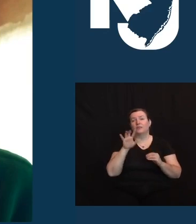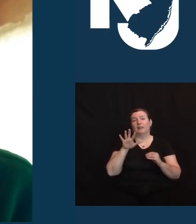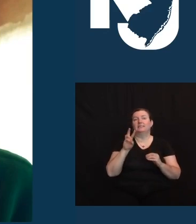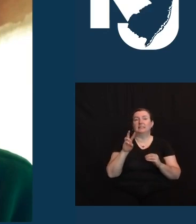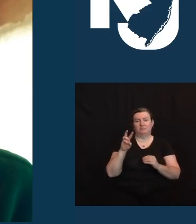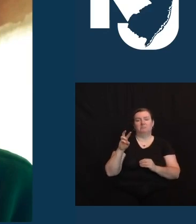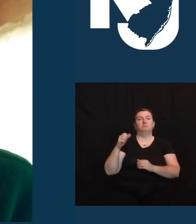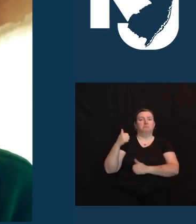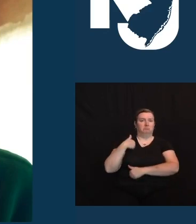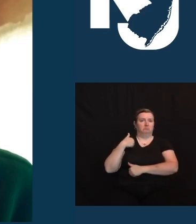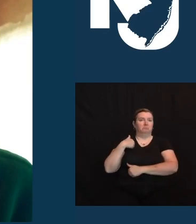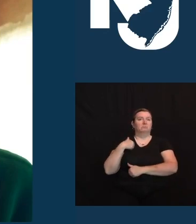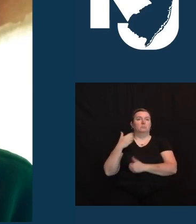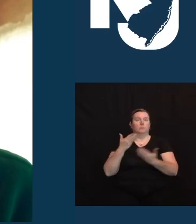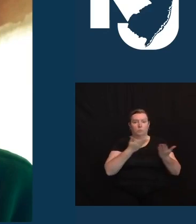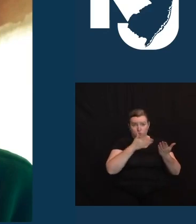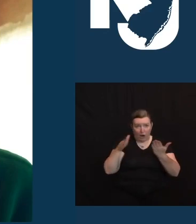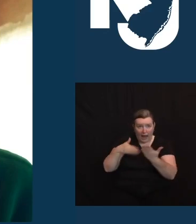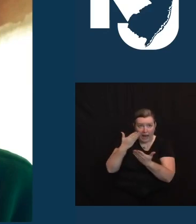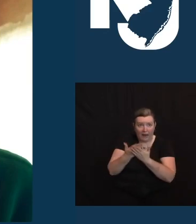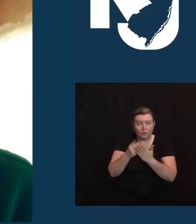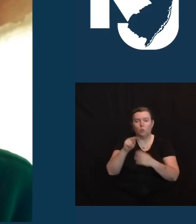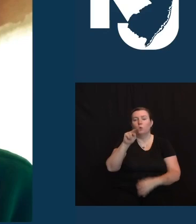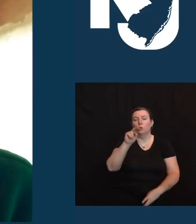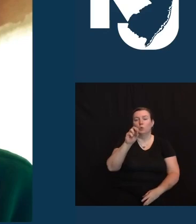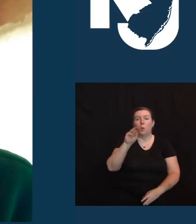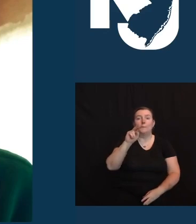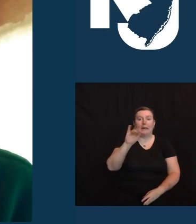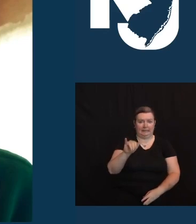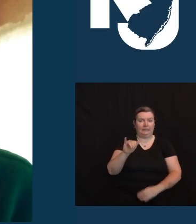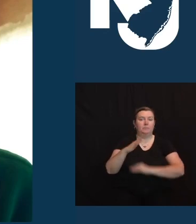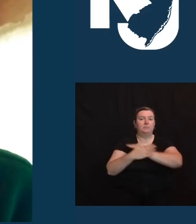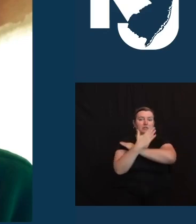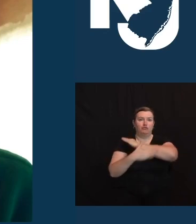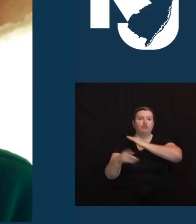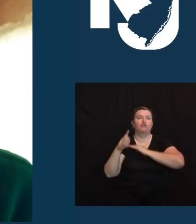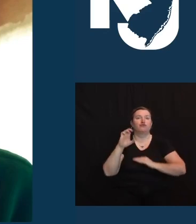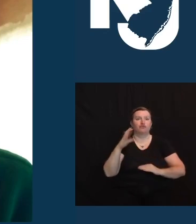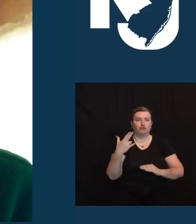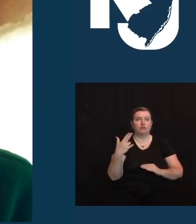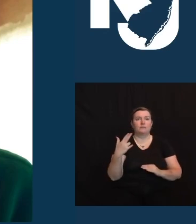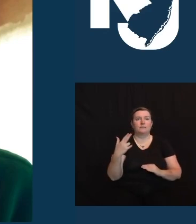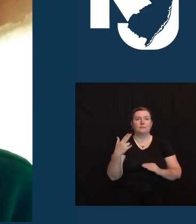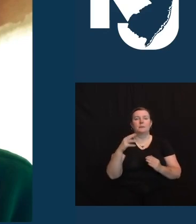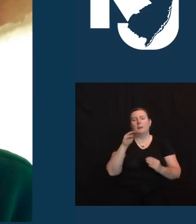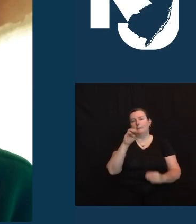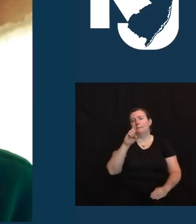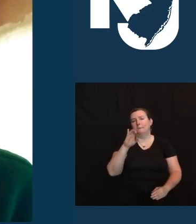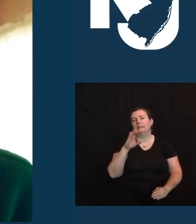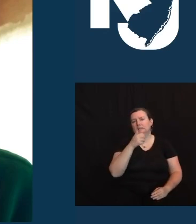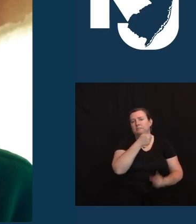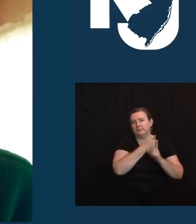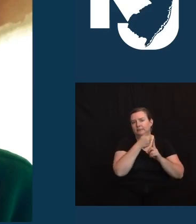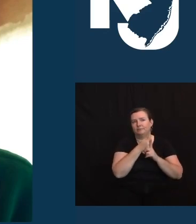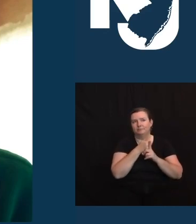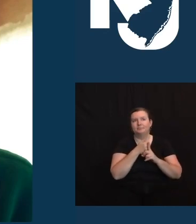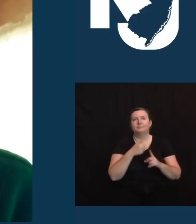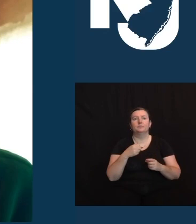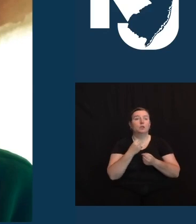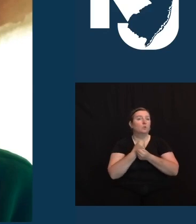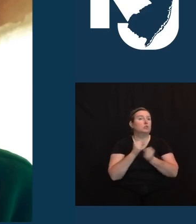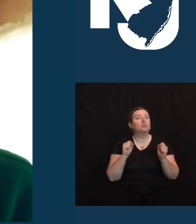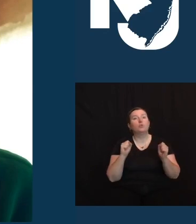landed on the shores of Normandy on D-Day. A Navy medic, his primary job was to rescue wounded soldiers and bring them back to